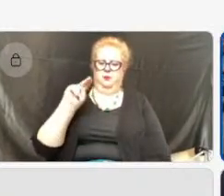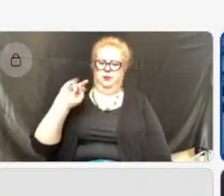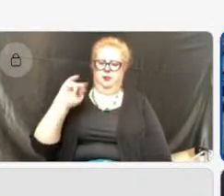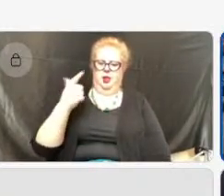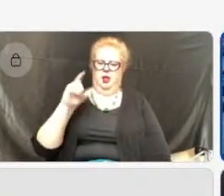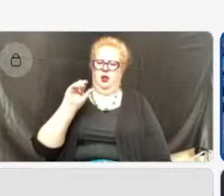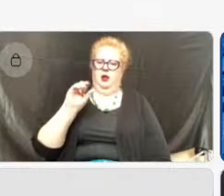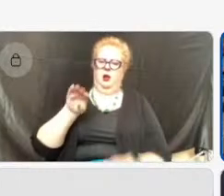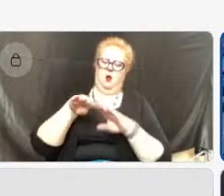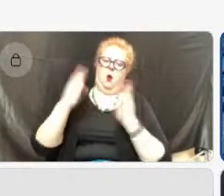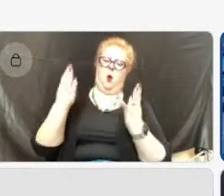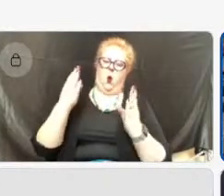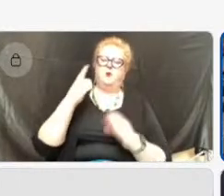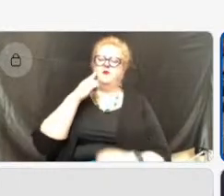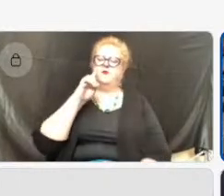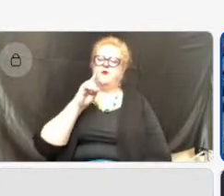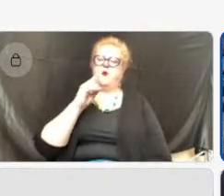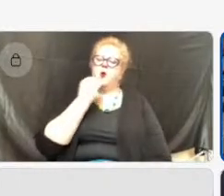and lunch.